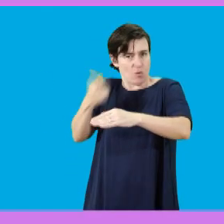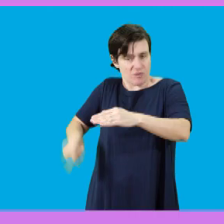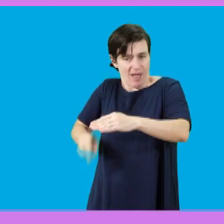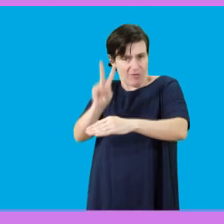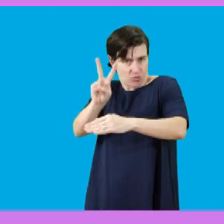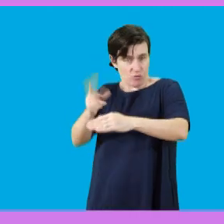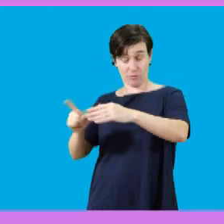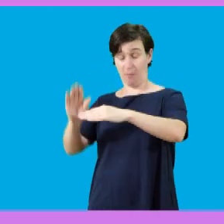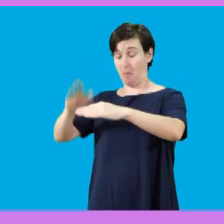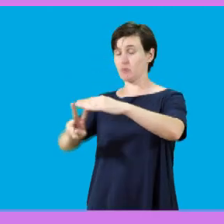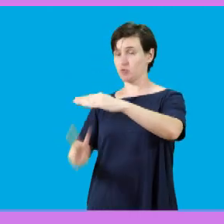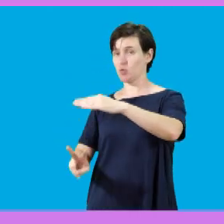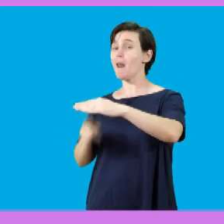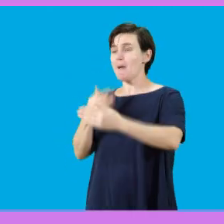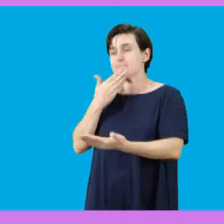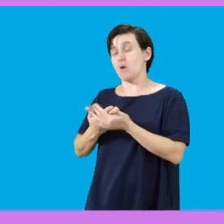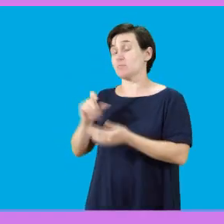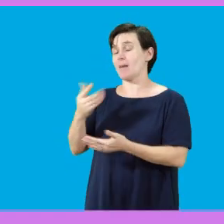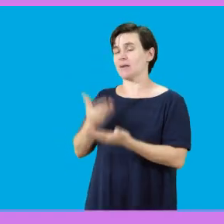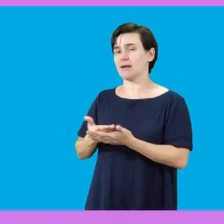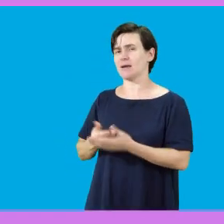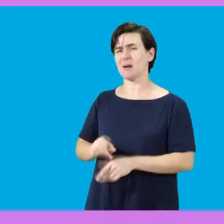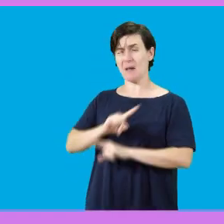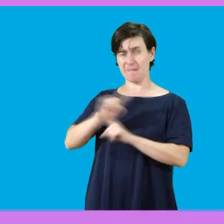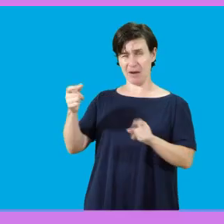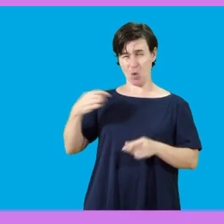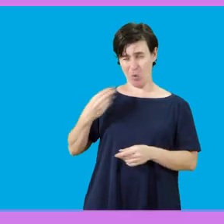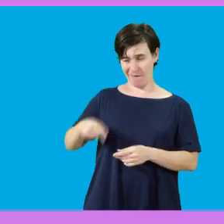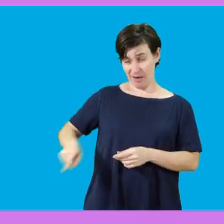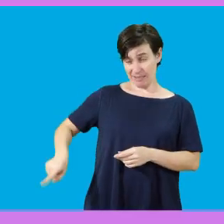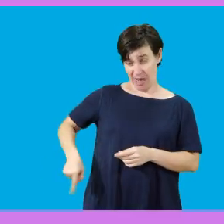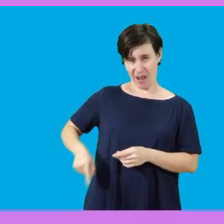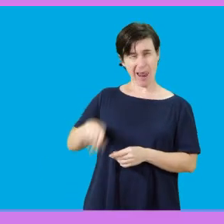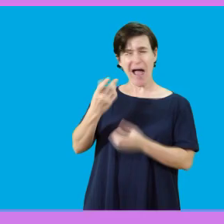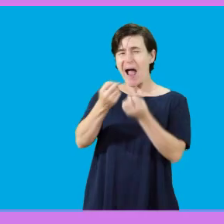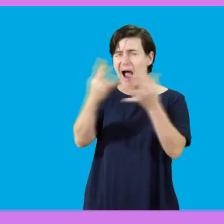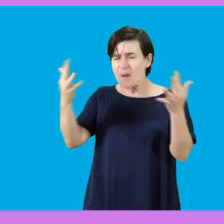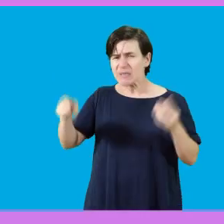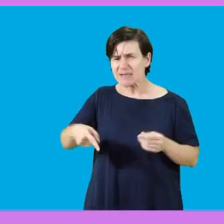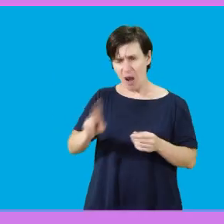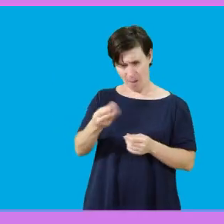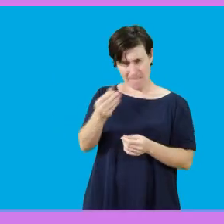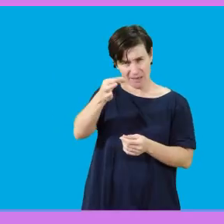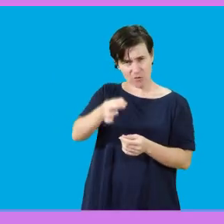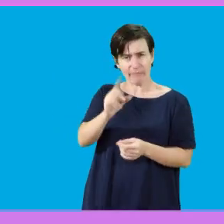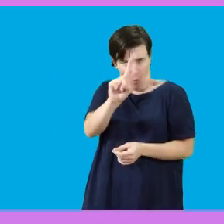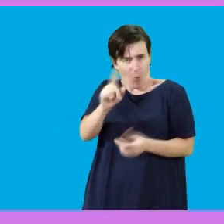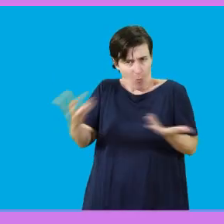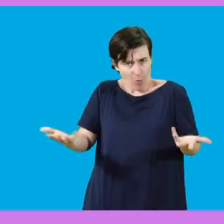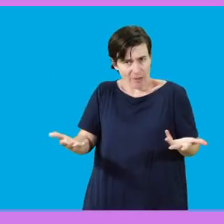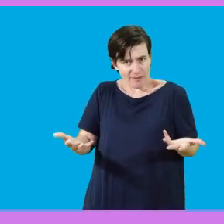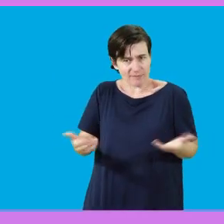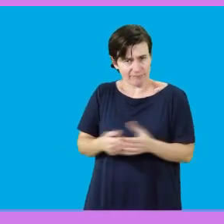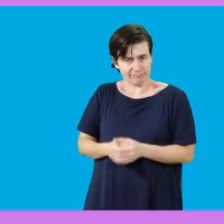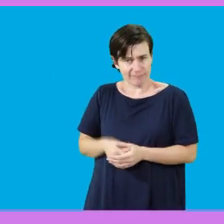because it's either a head or a tail. So there's two possible outcomes. Then how many tails do we have when we toss